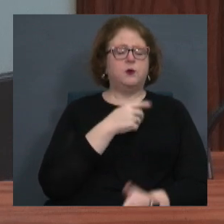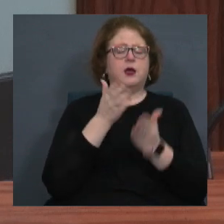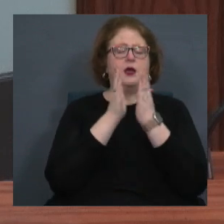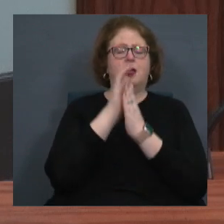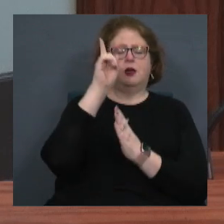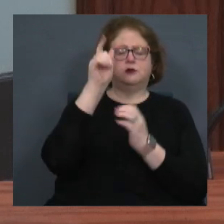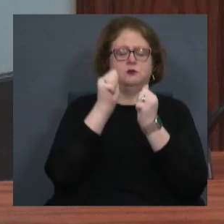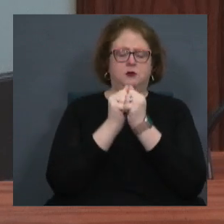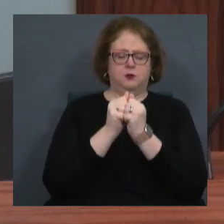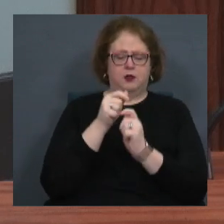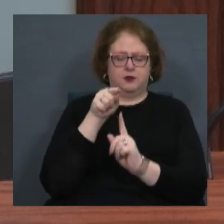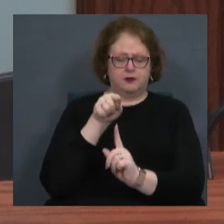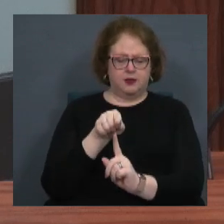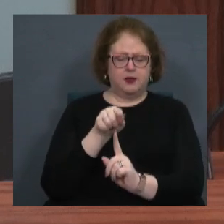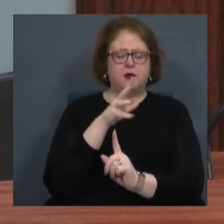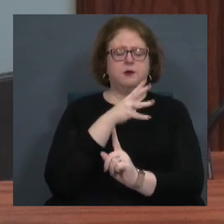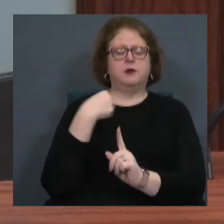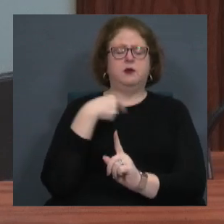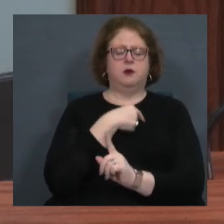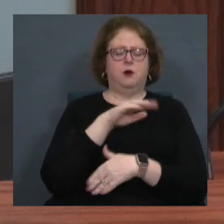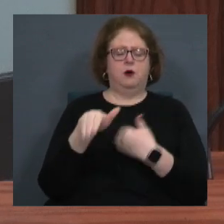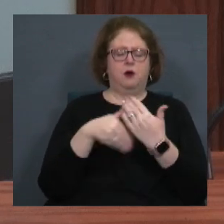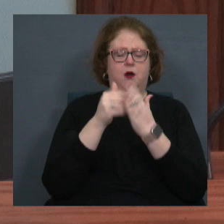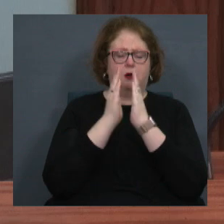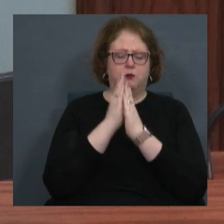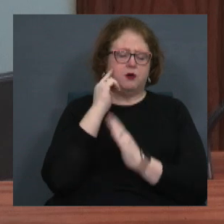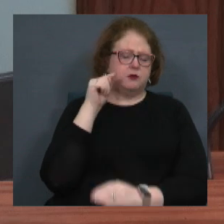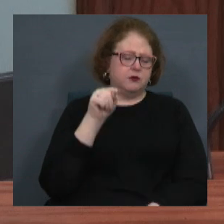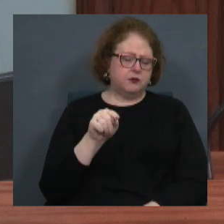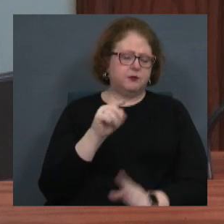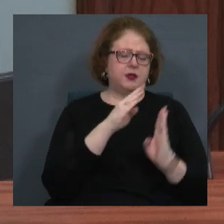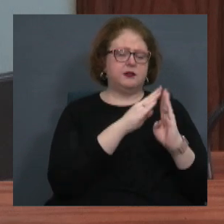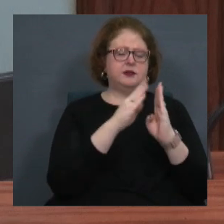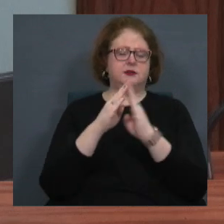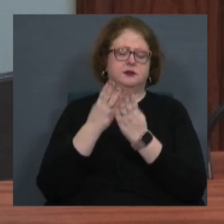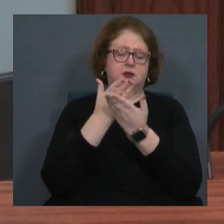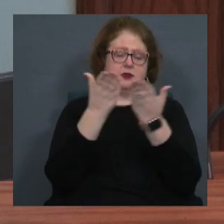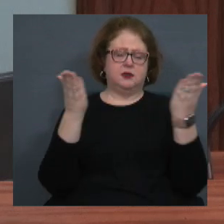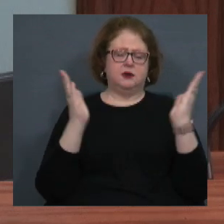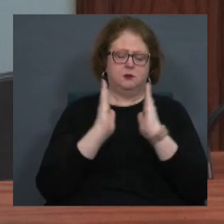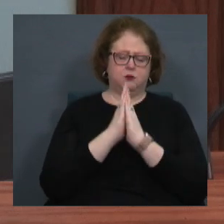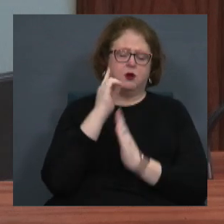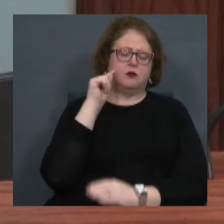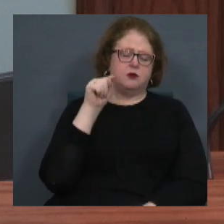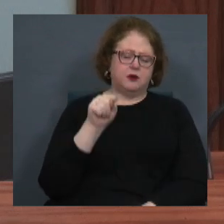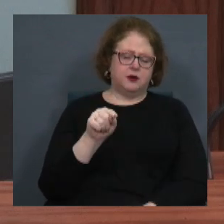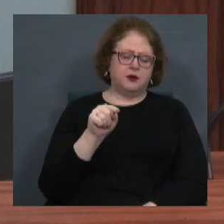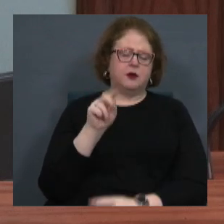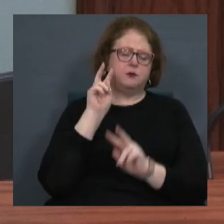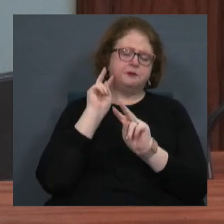all the city prays for him and look forward to his return here to this board.